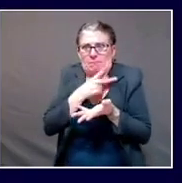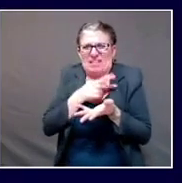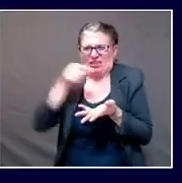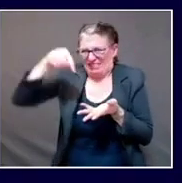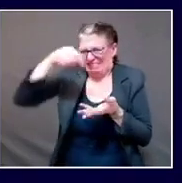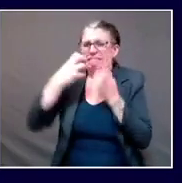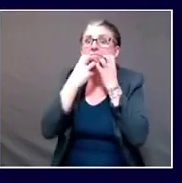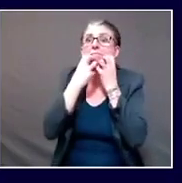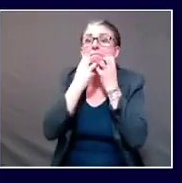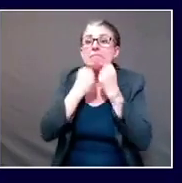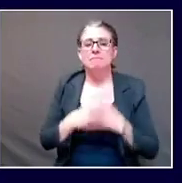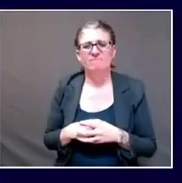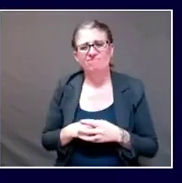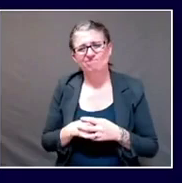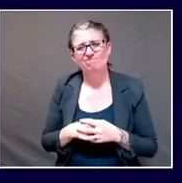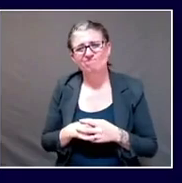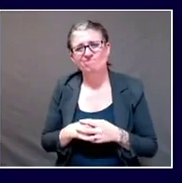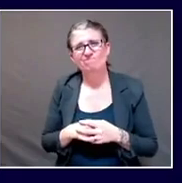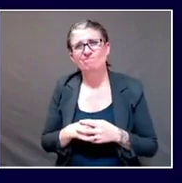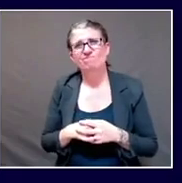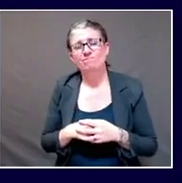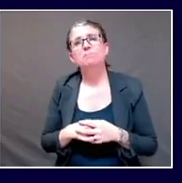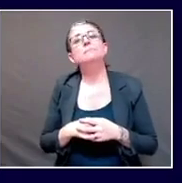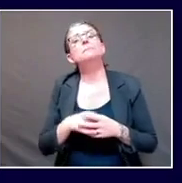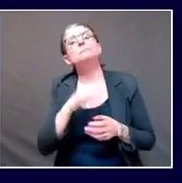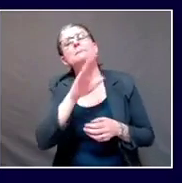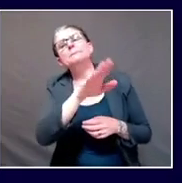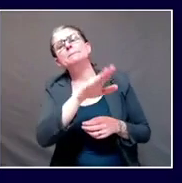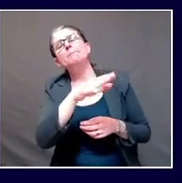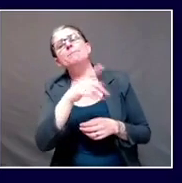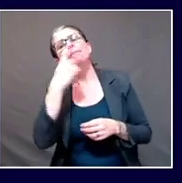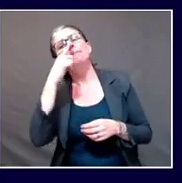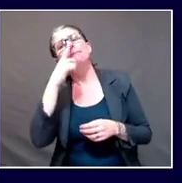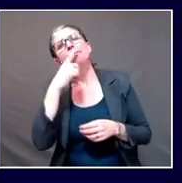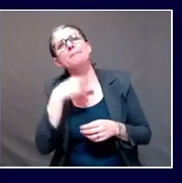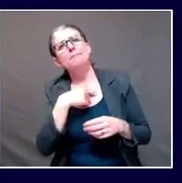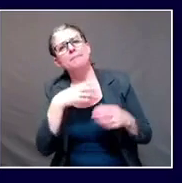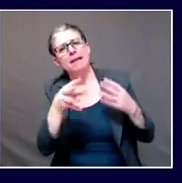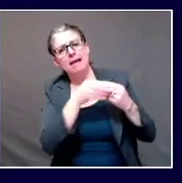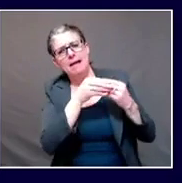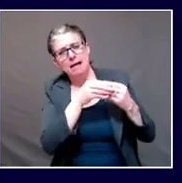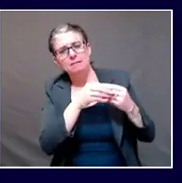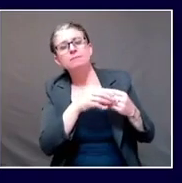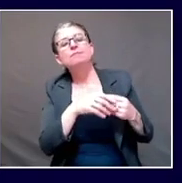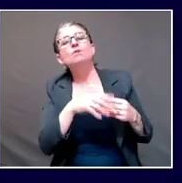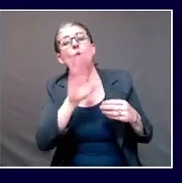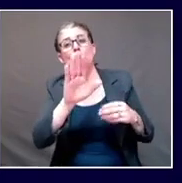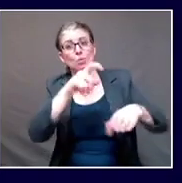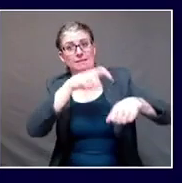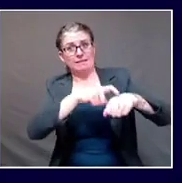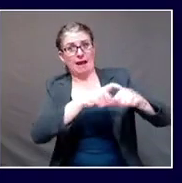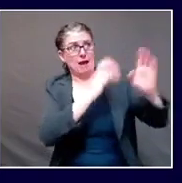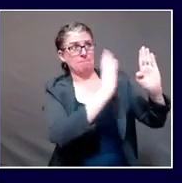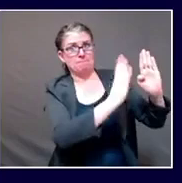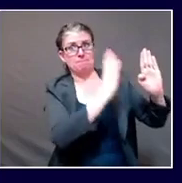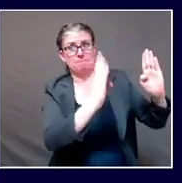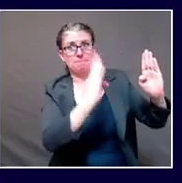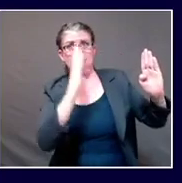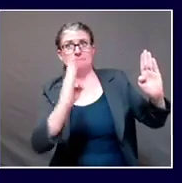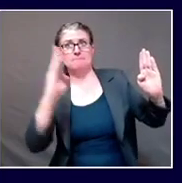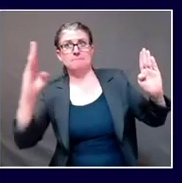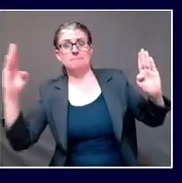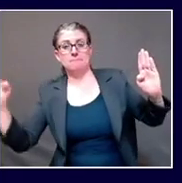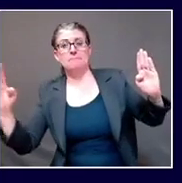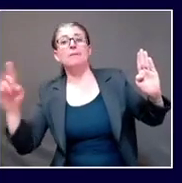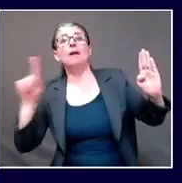on what the difference is in the timeline of vaccination for someone, for example, who's in phase one B versus phase